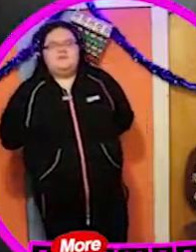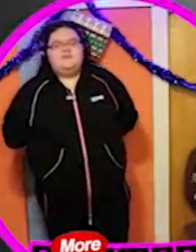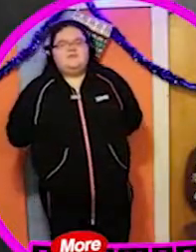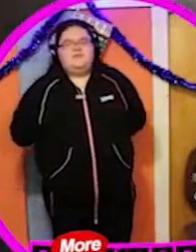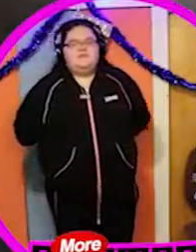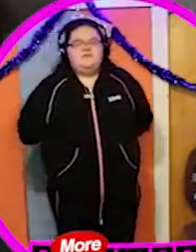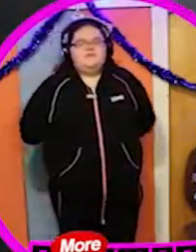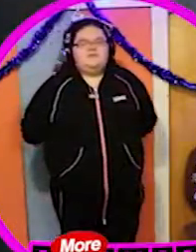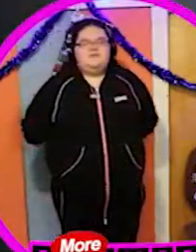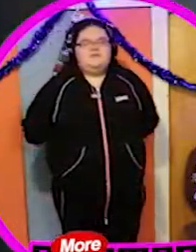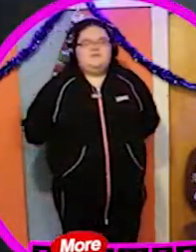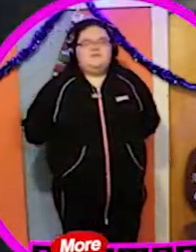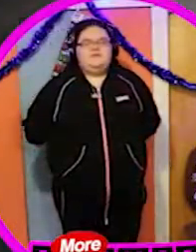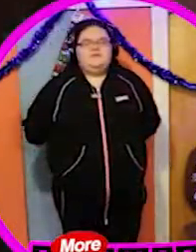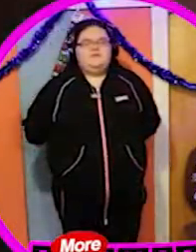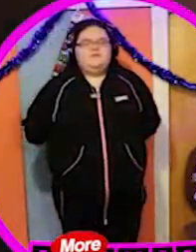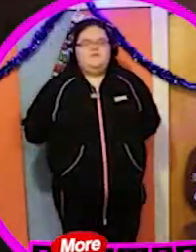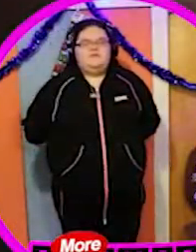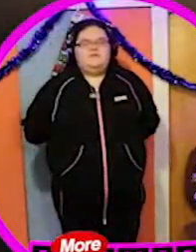I got absolutely peppered.